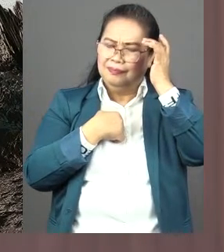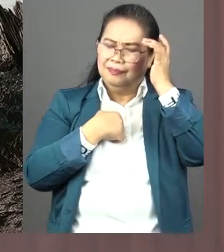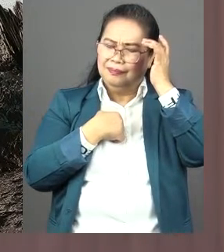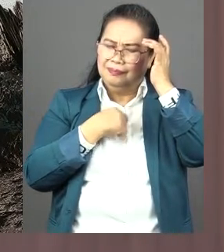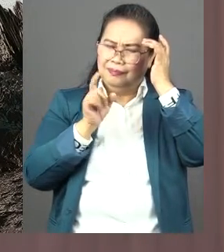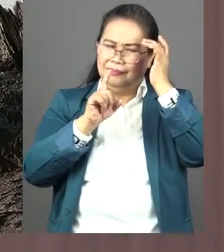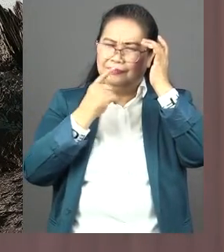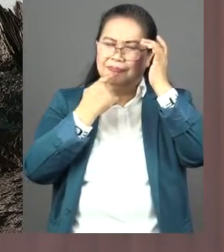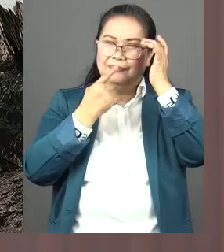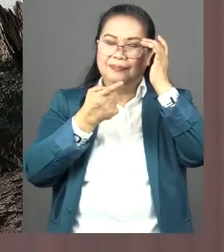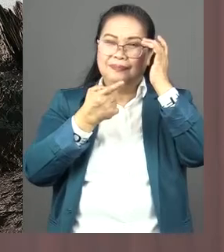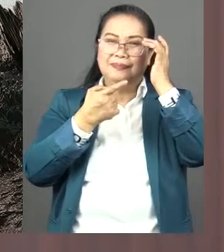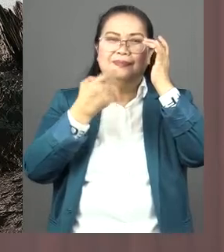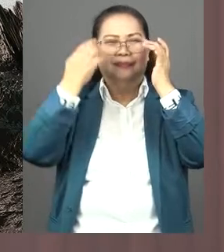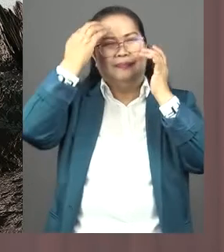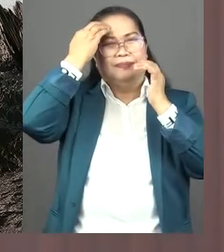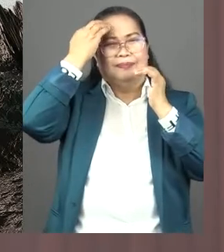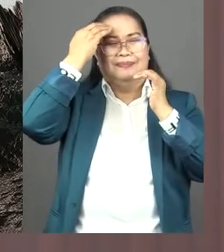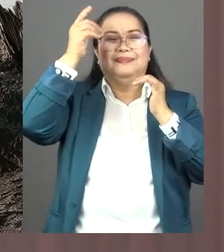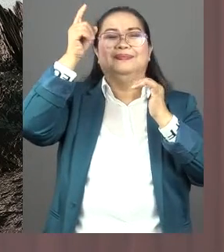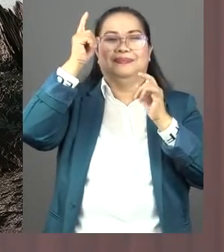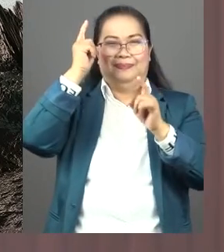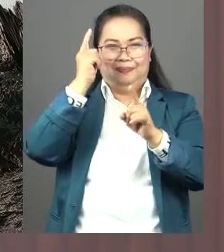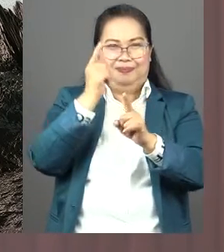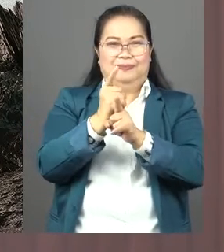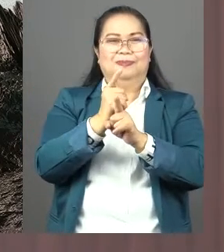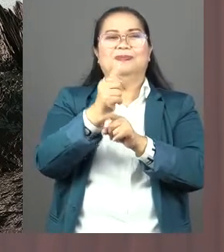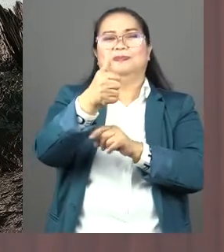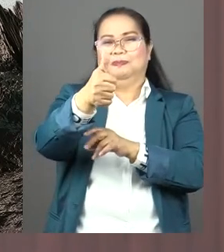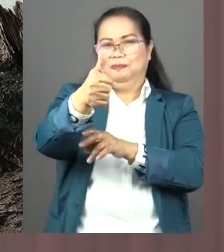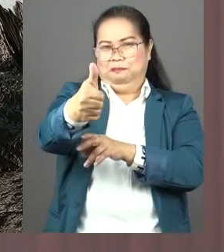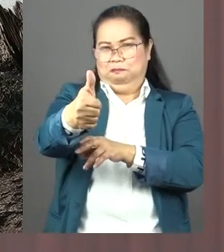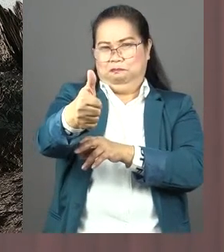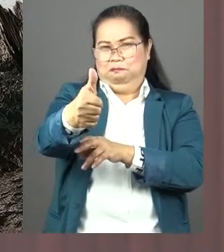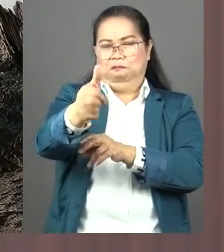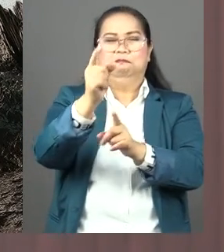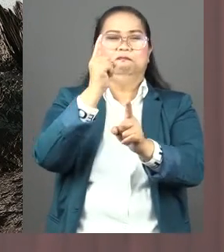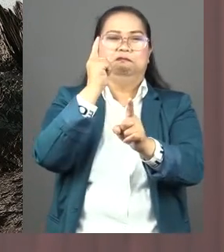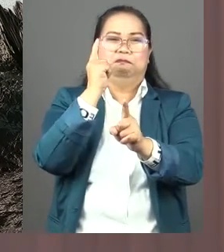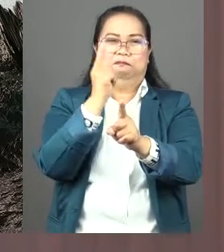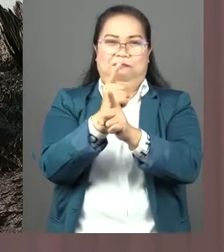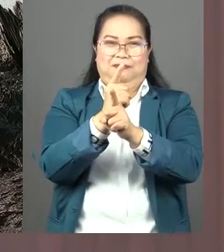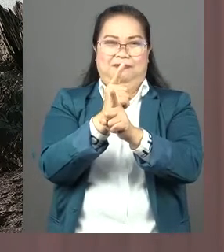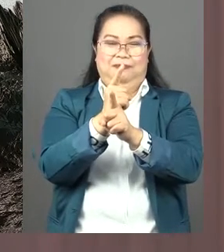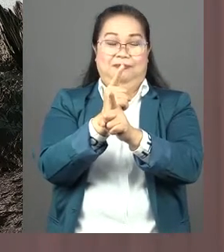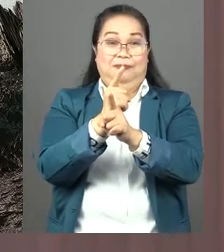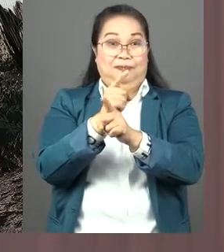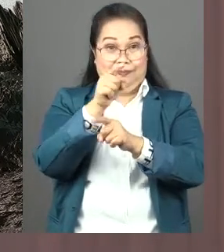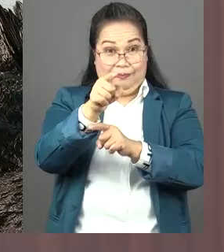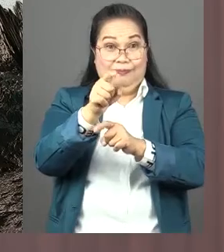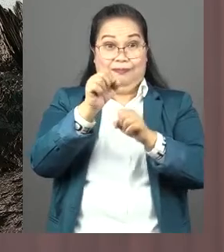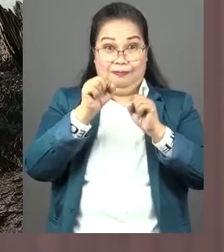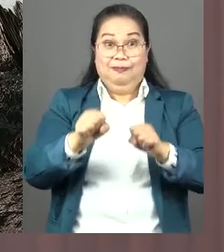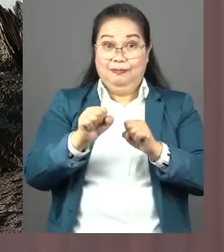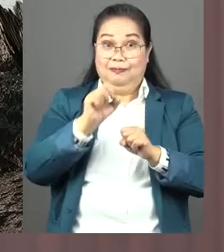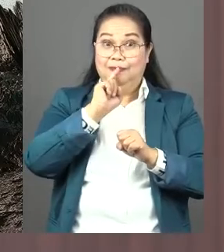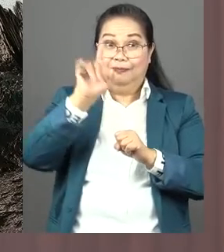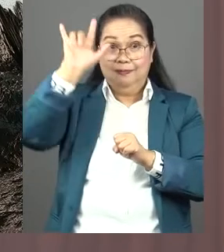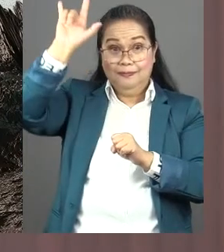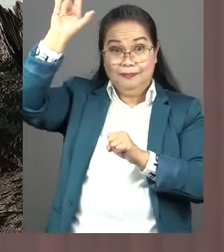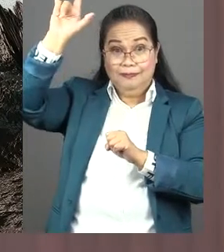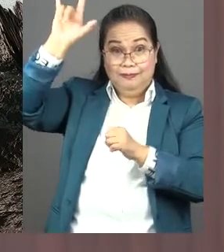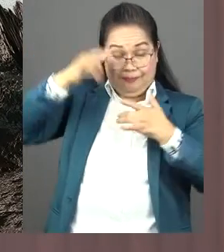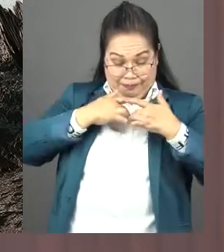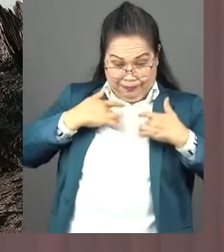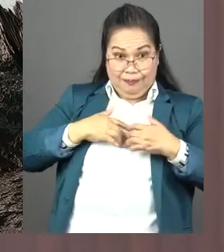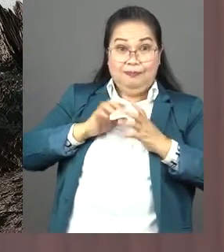said, I realized he was spot on. He was right. Can you really love God with all your heart